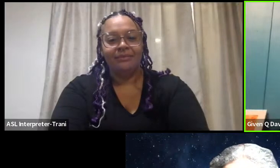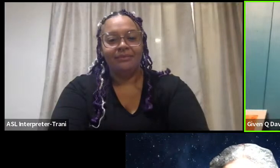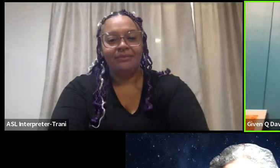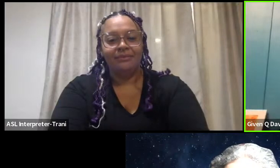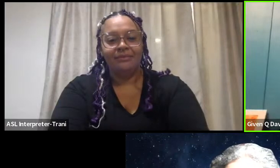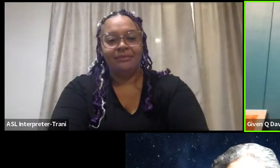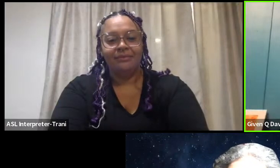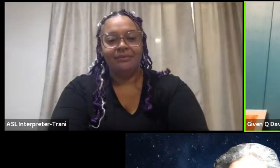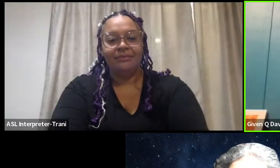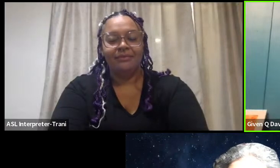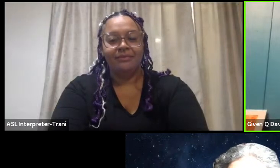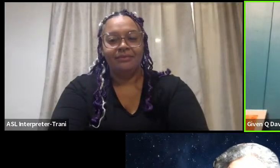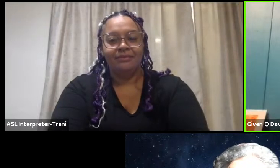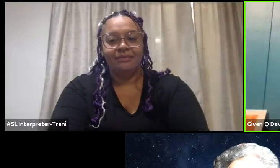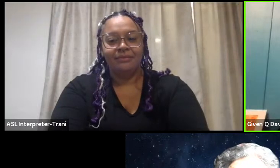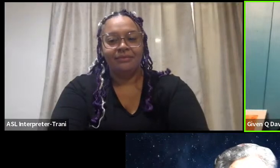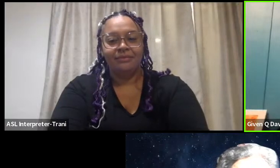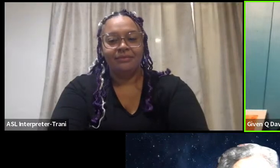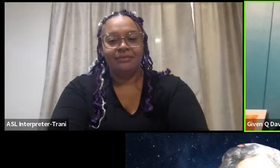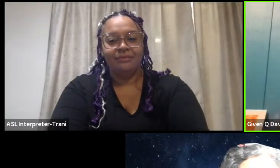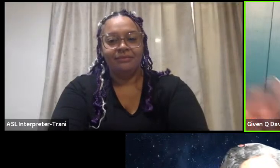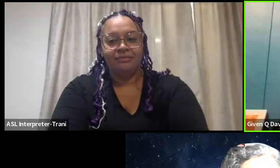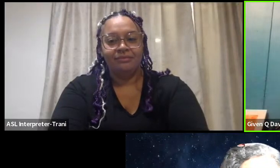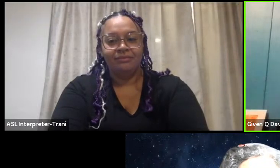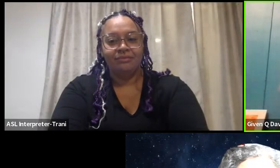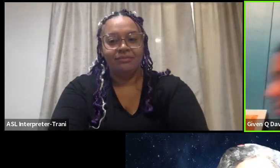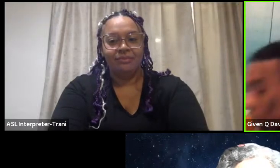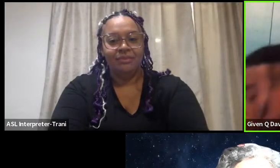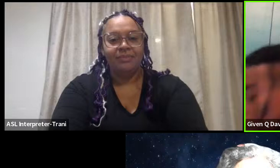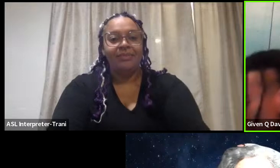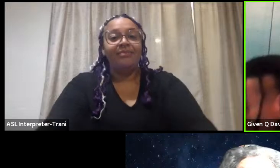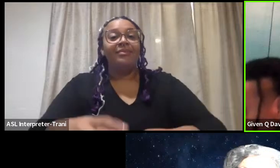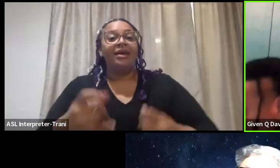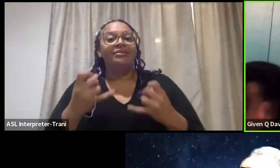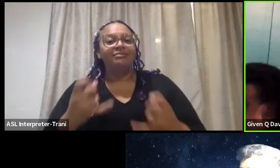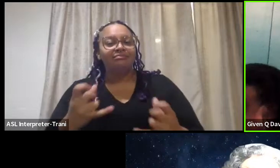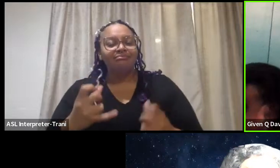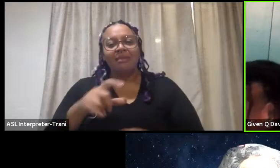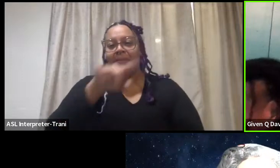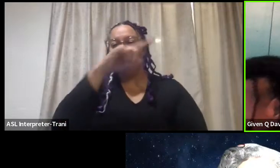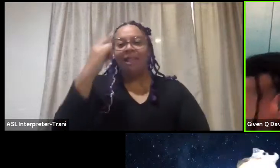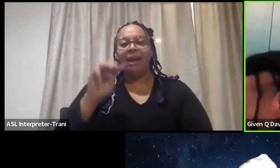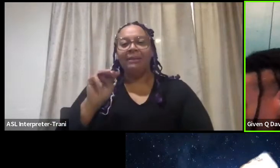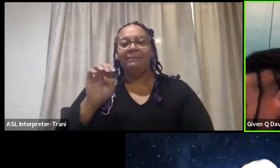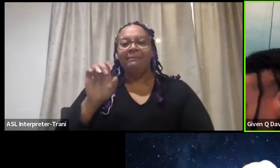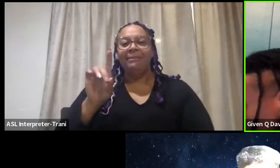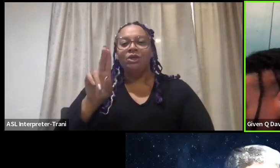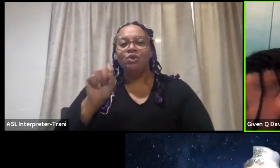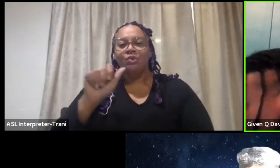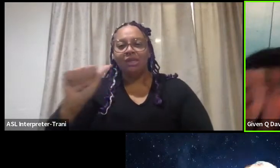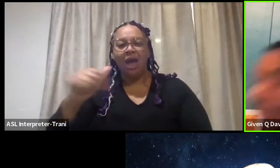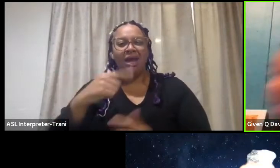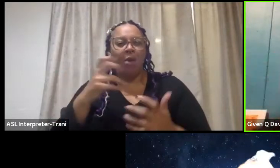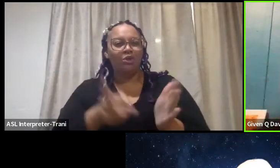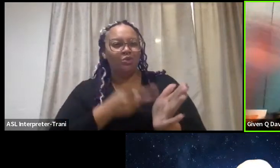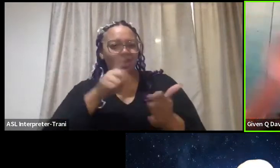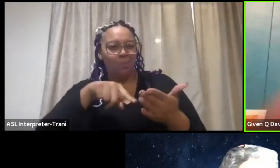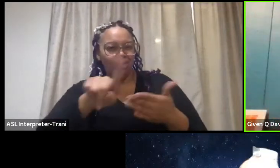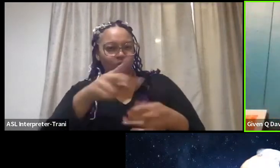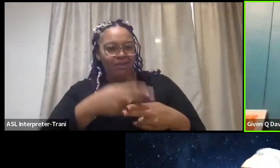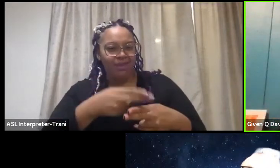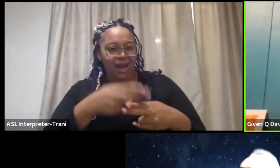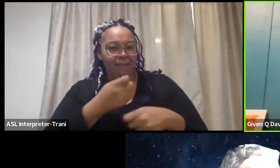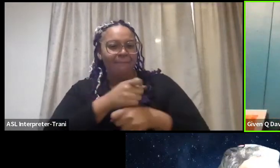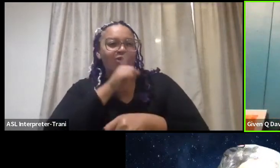of the Black Medusa. Let me double check, make sure I got the name completely right. Yes, I